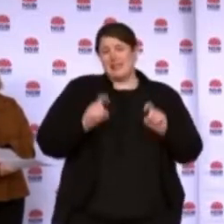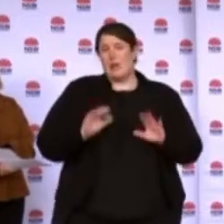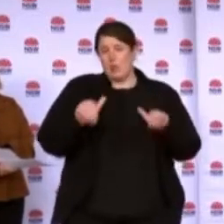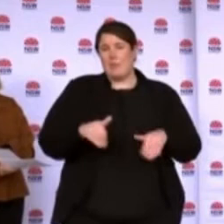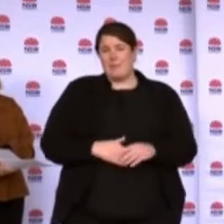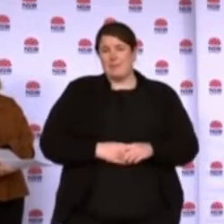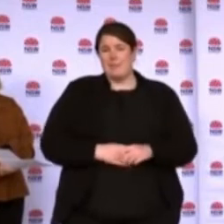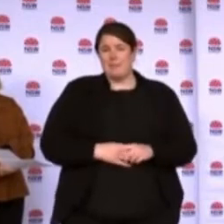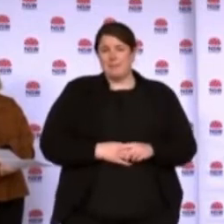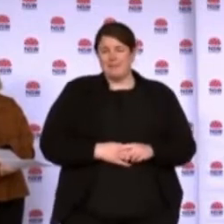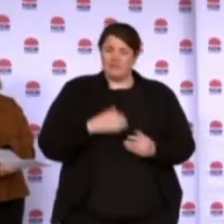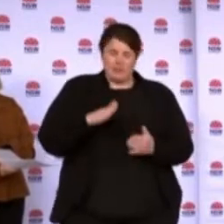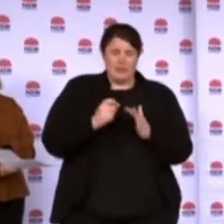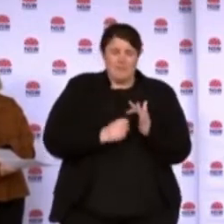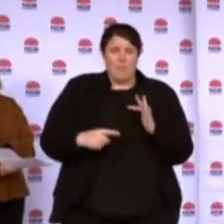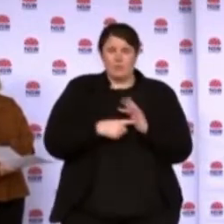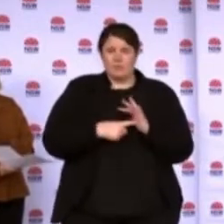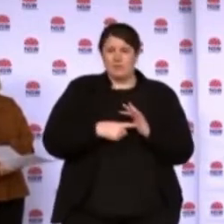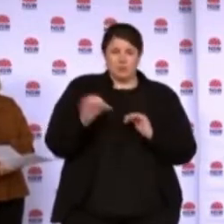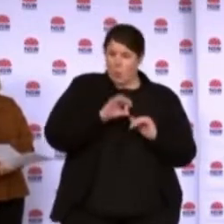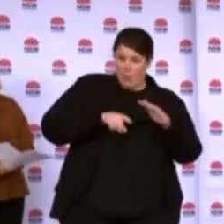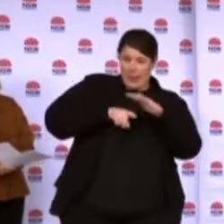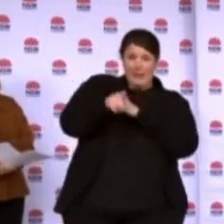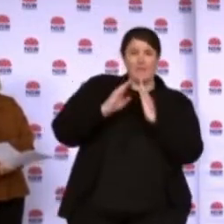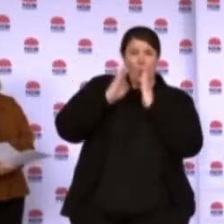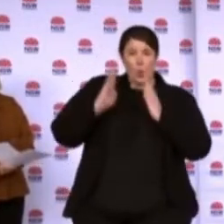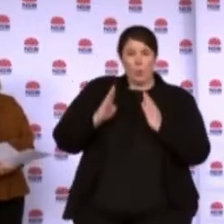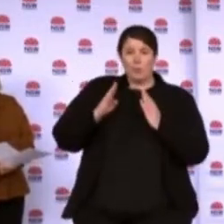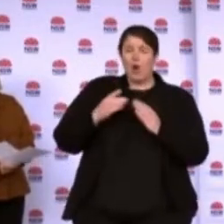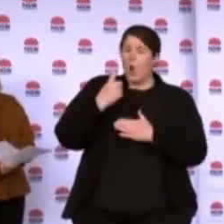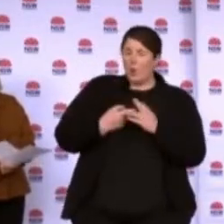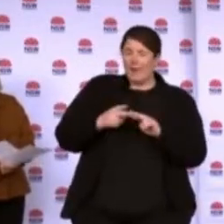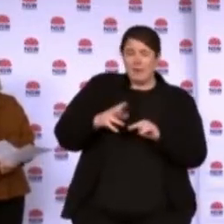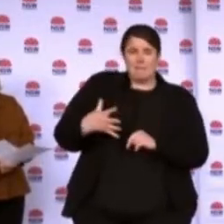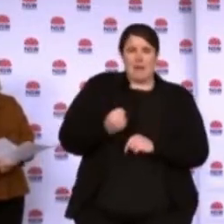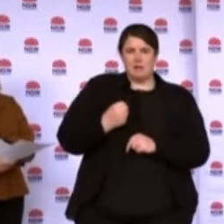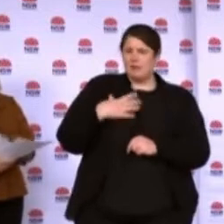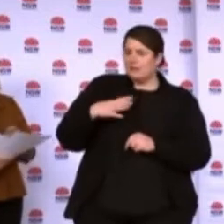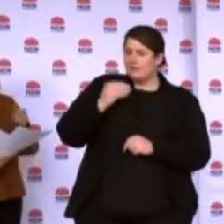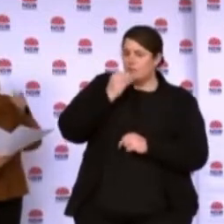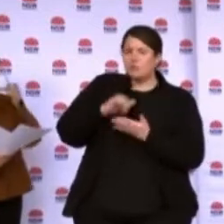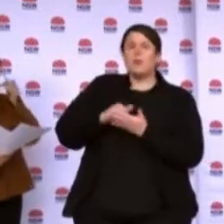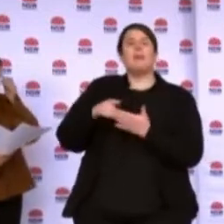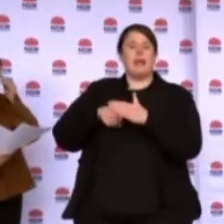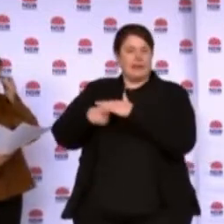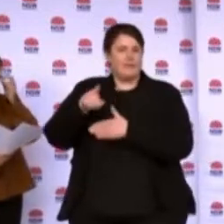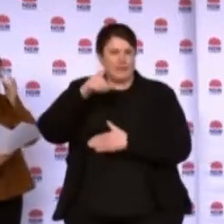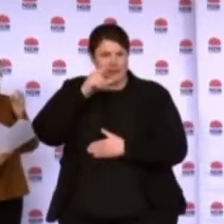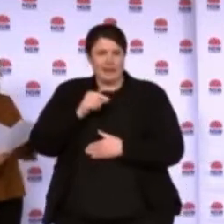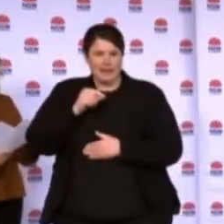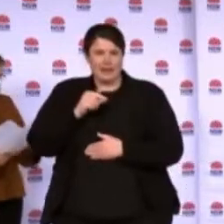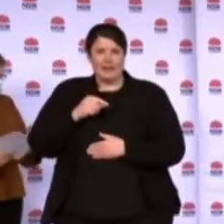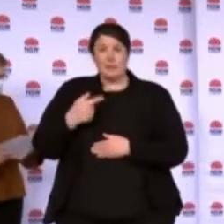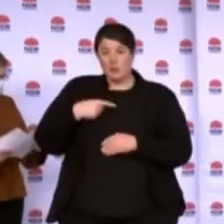leave home. That's the bottom line. Don't leave home unless you absolutely have to. We know where the risks are. We know how